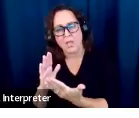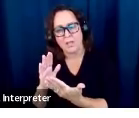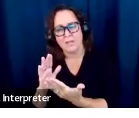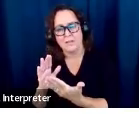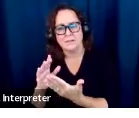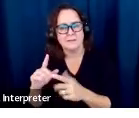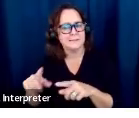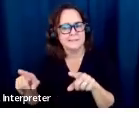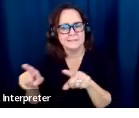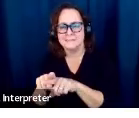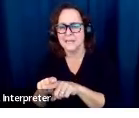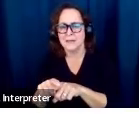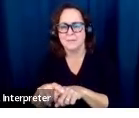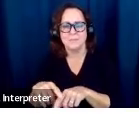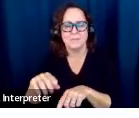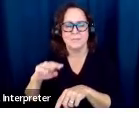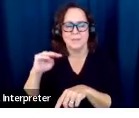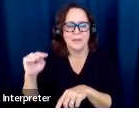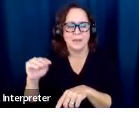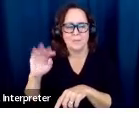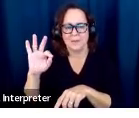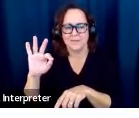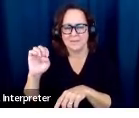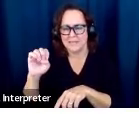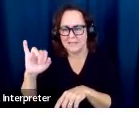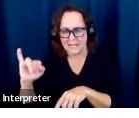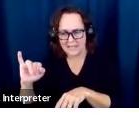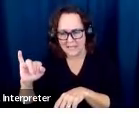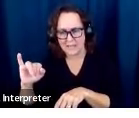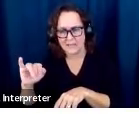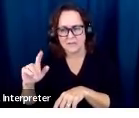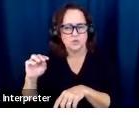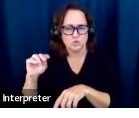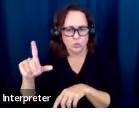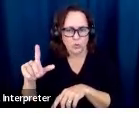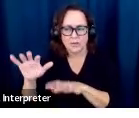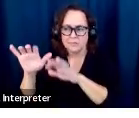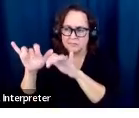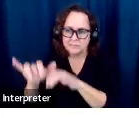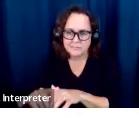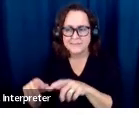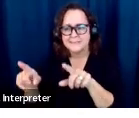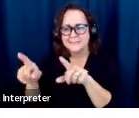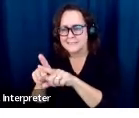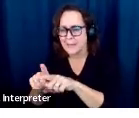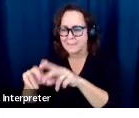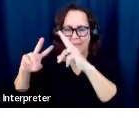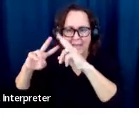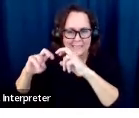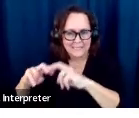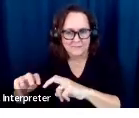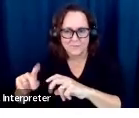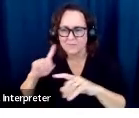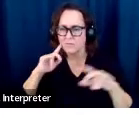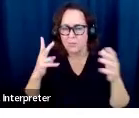care tool with the MFEI, and we're using the same assessment for both